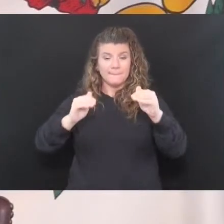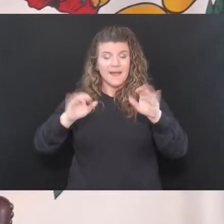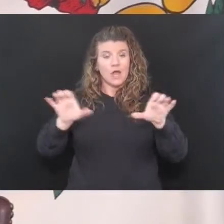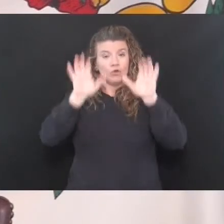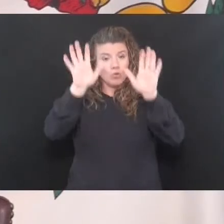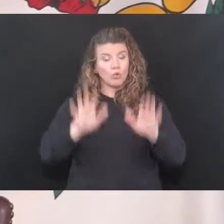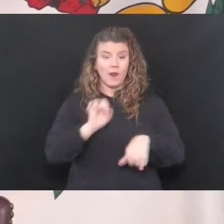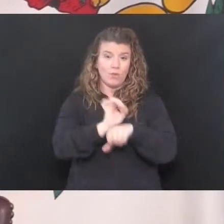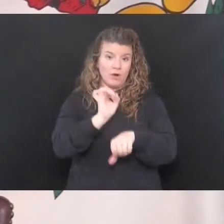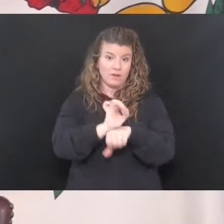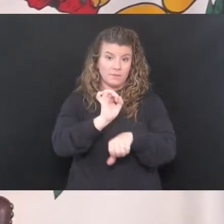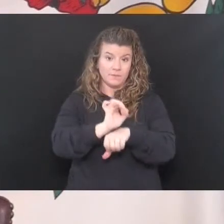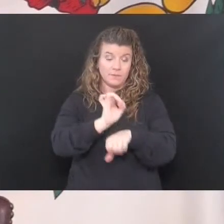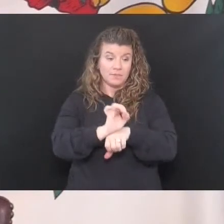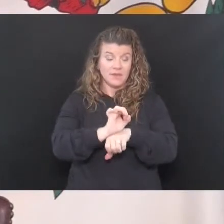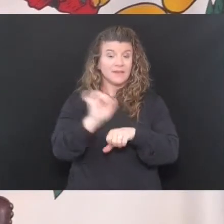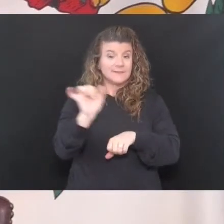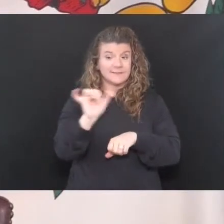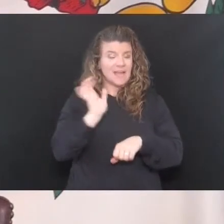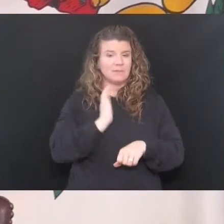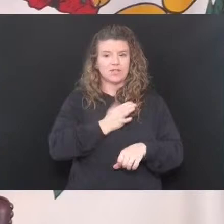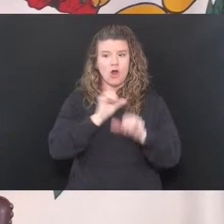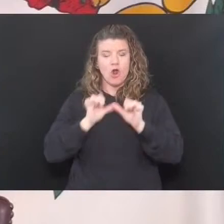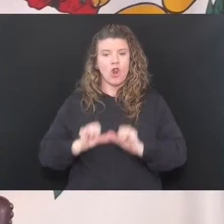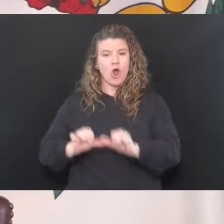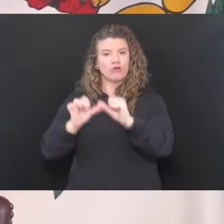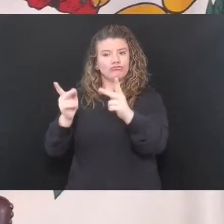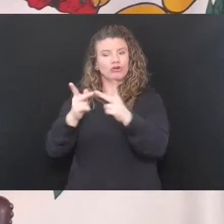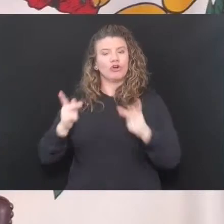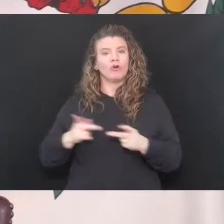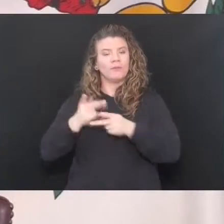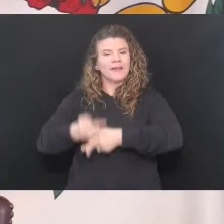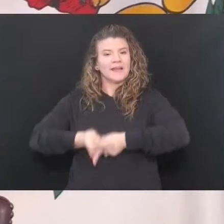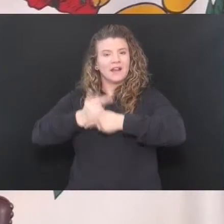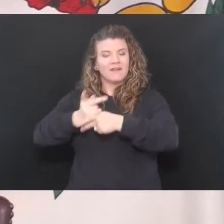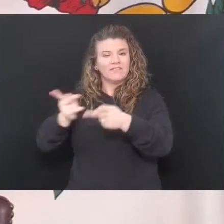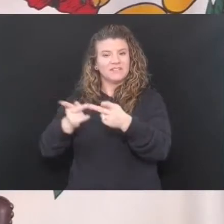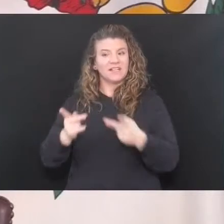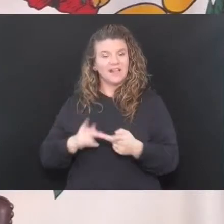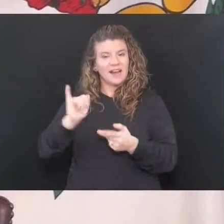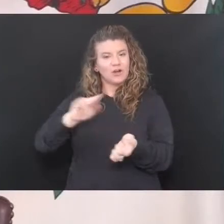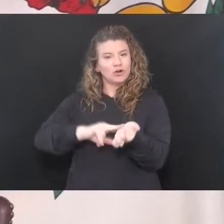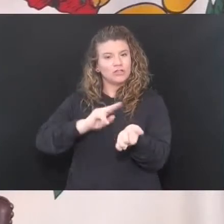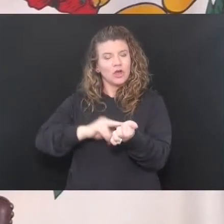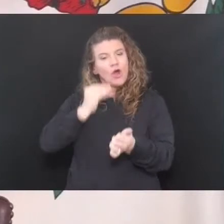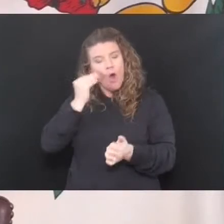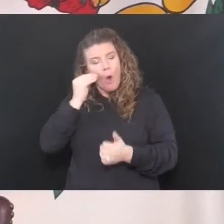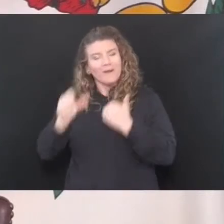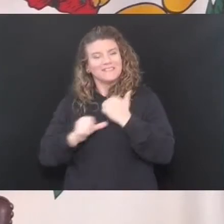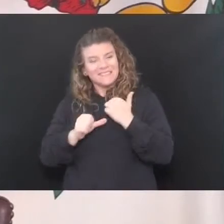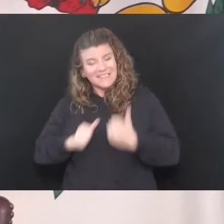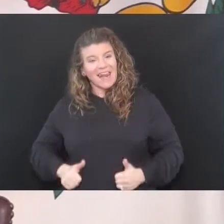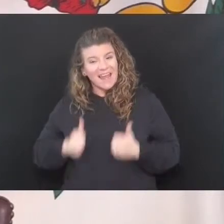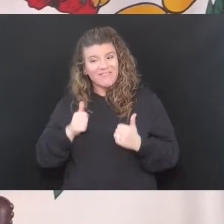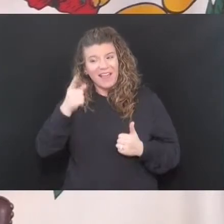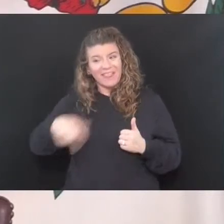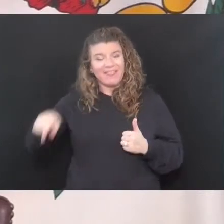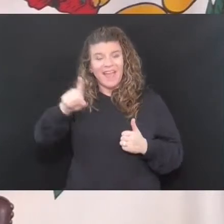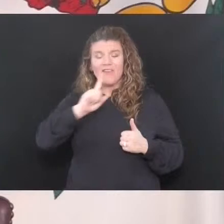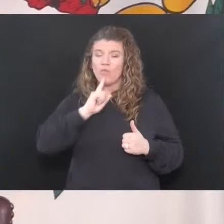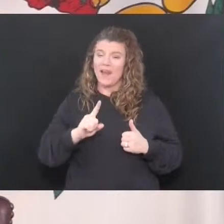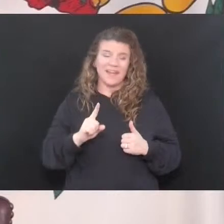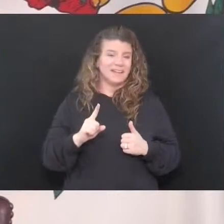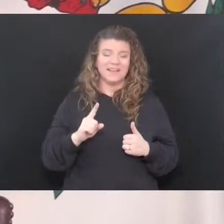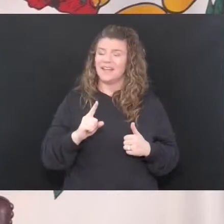great work, as do our long-term care facilities. We have really, you